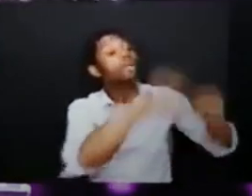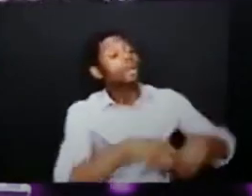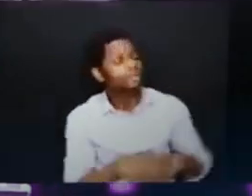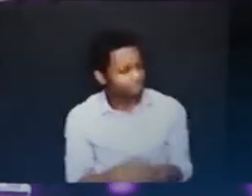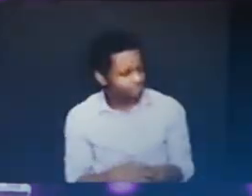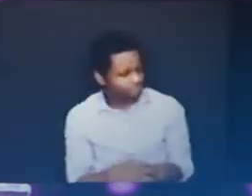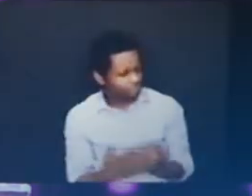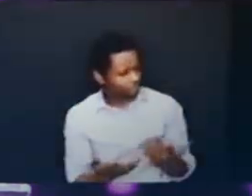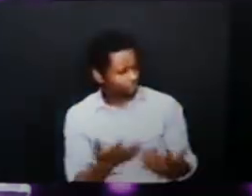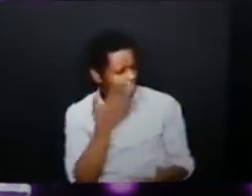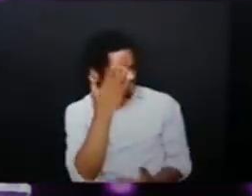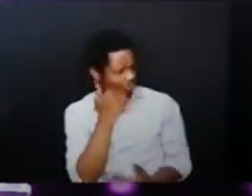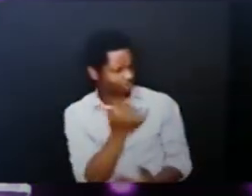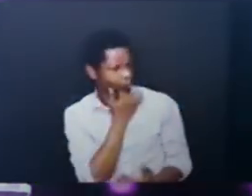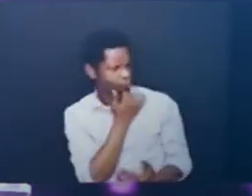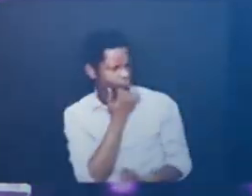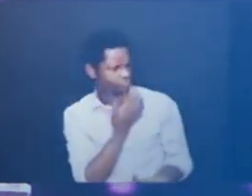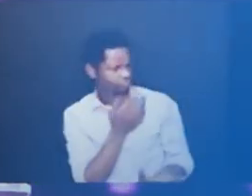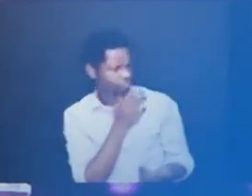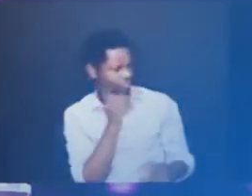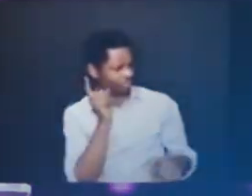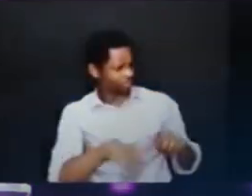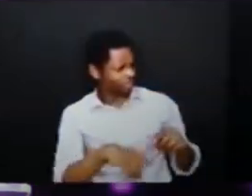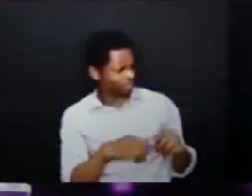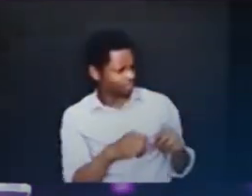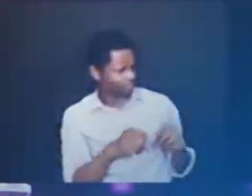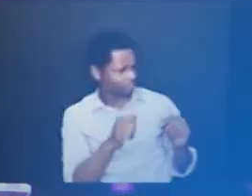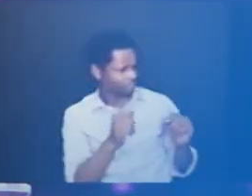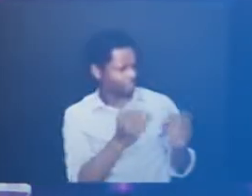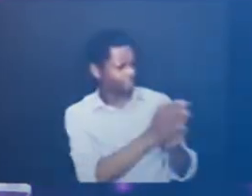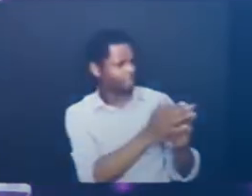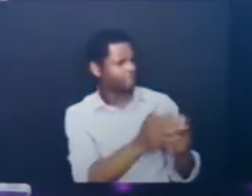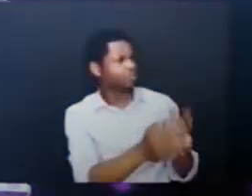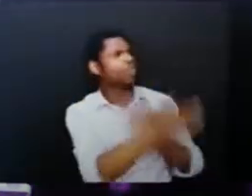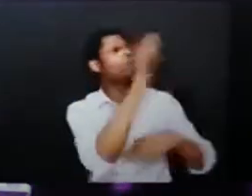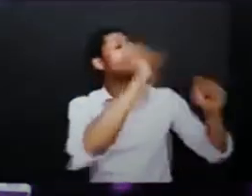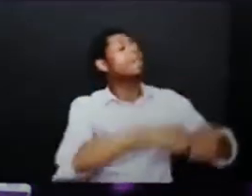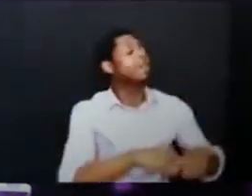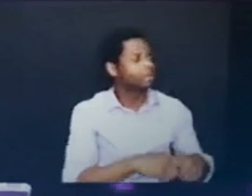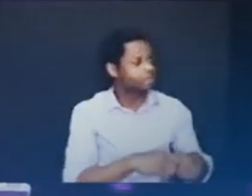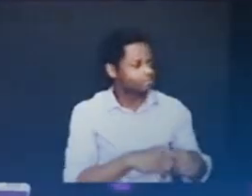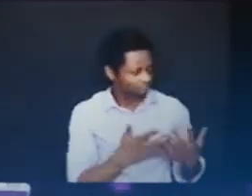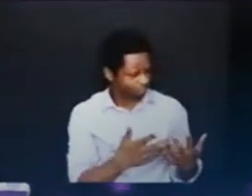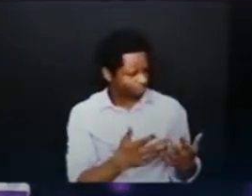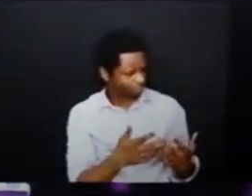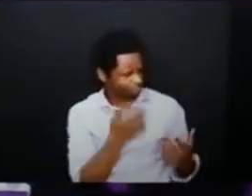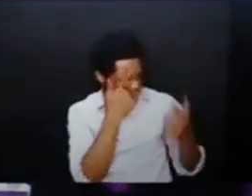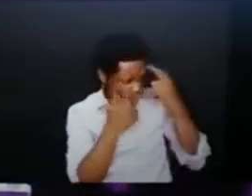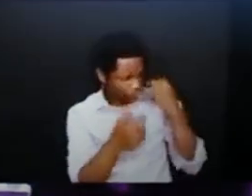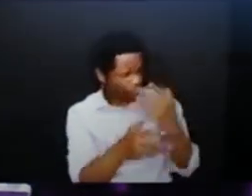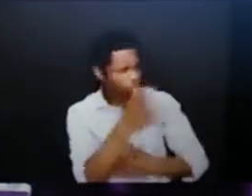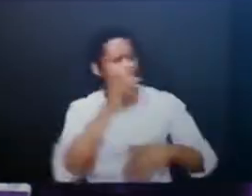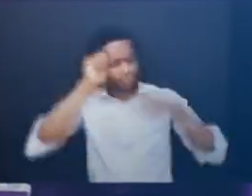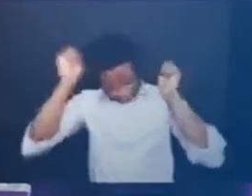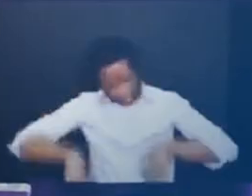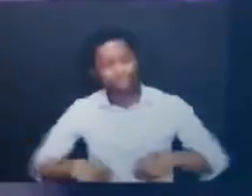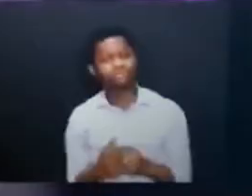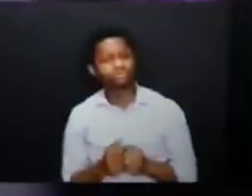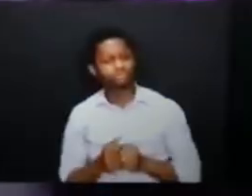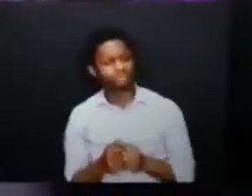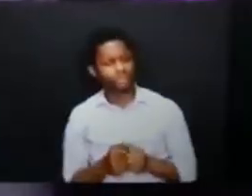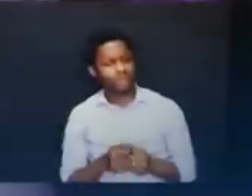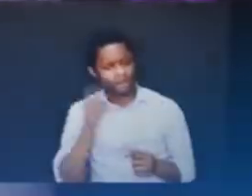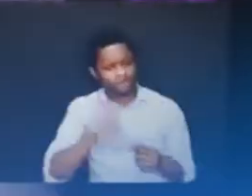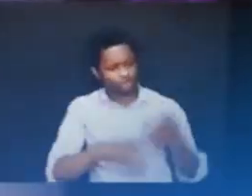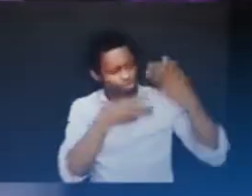an abomination. We because God is able. Let us trust him.